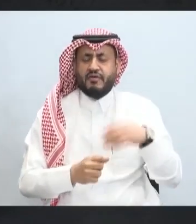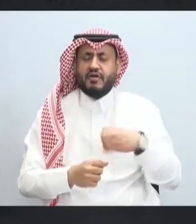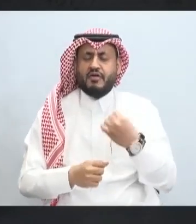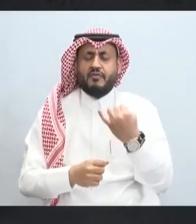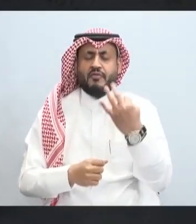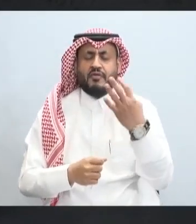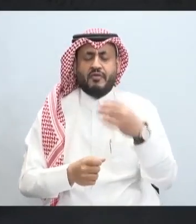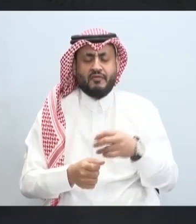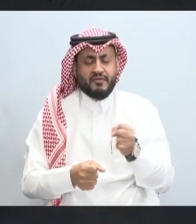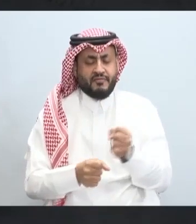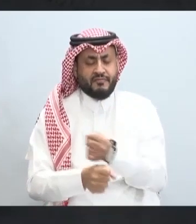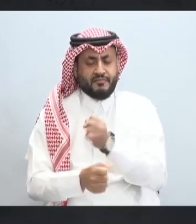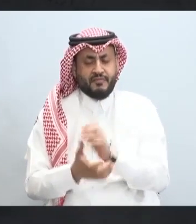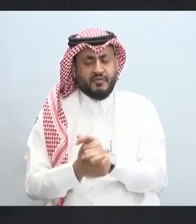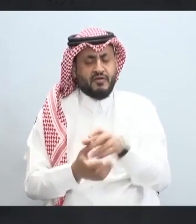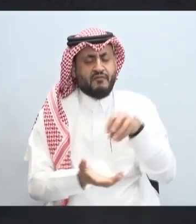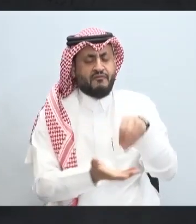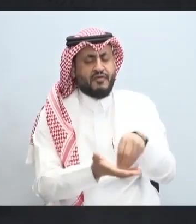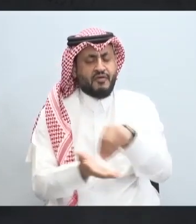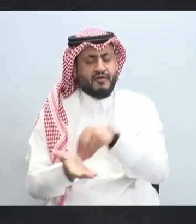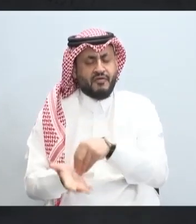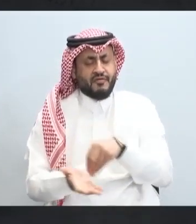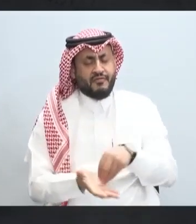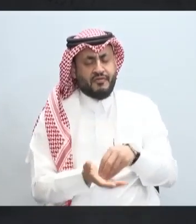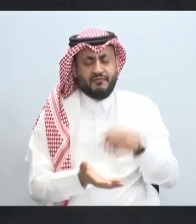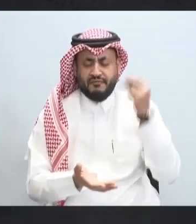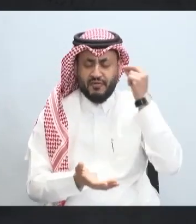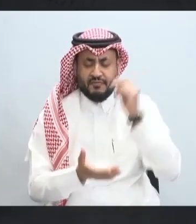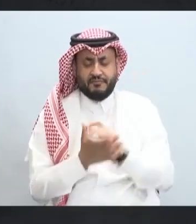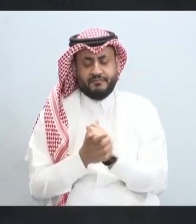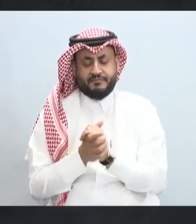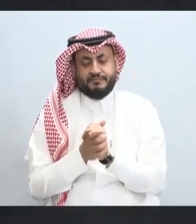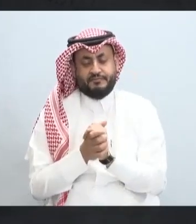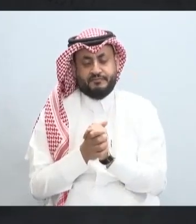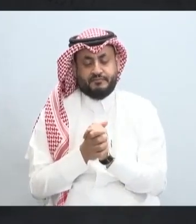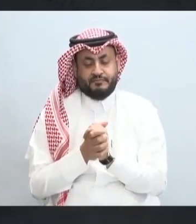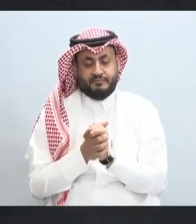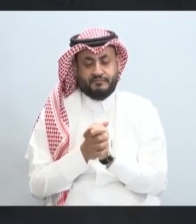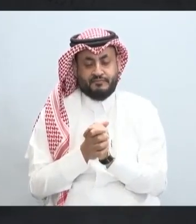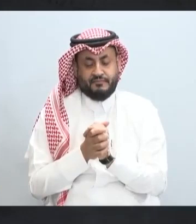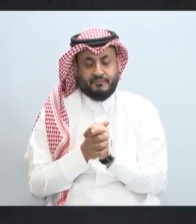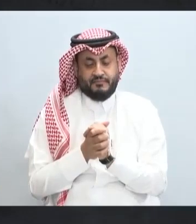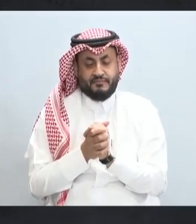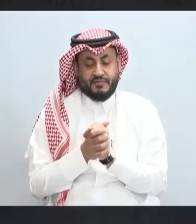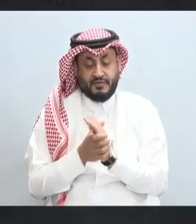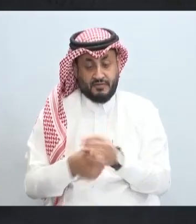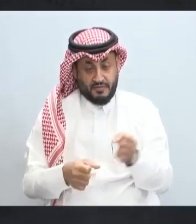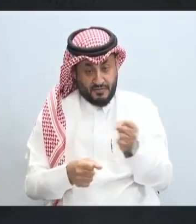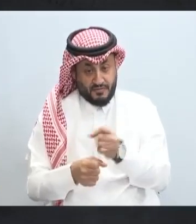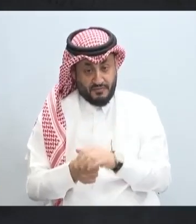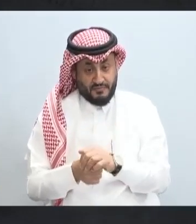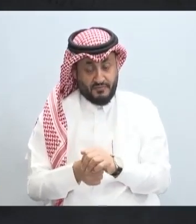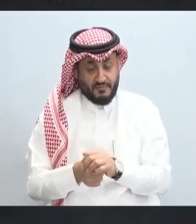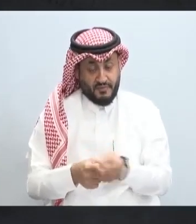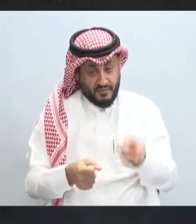we can think of any place that we have in mind. So here we have, we did the practice,